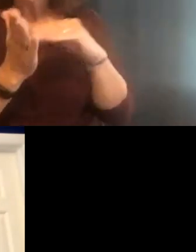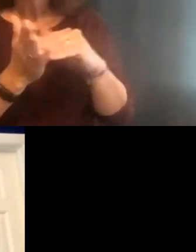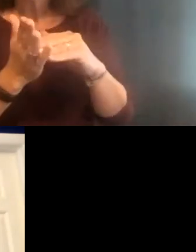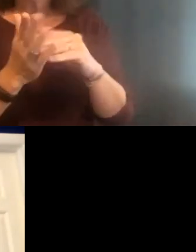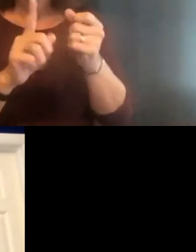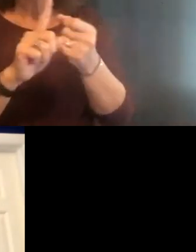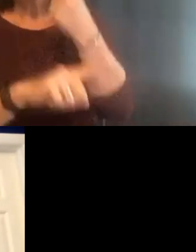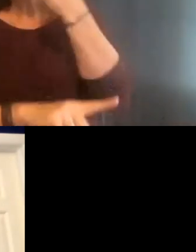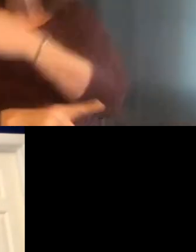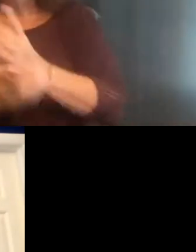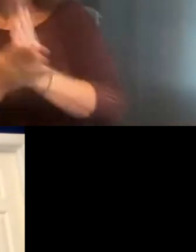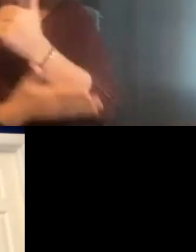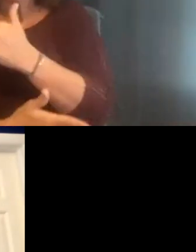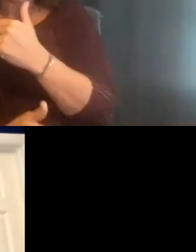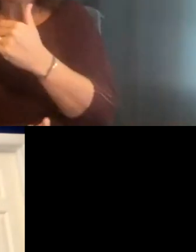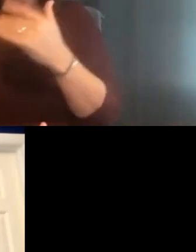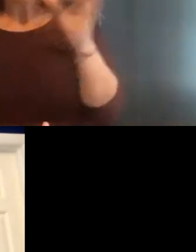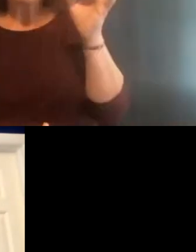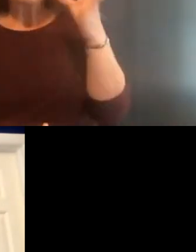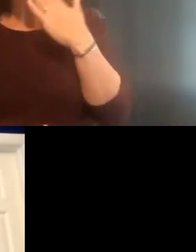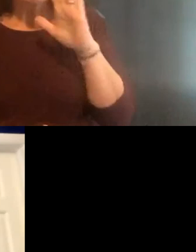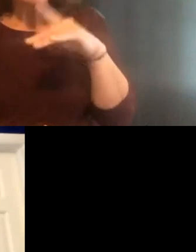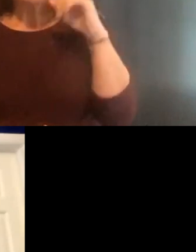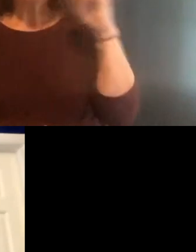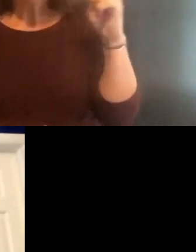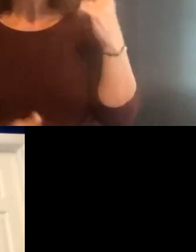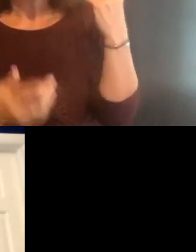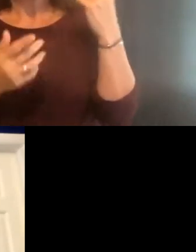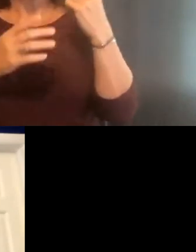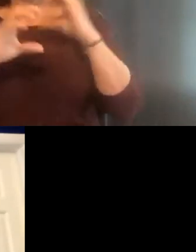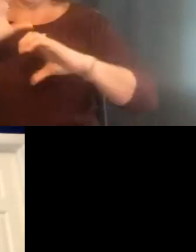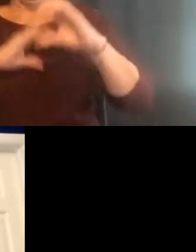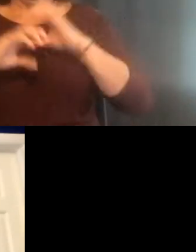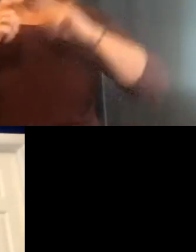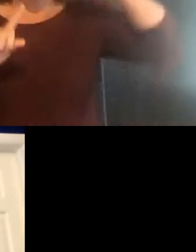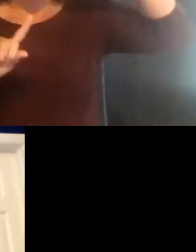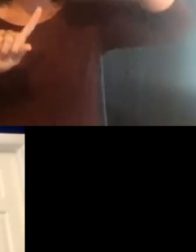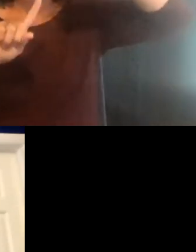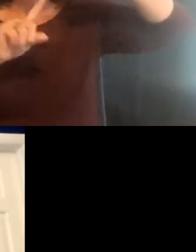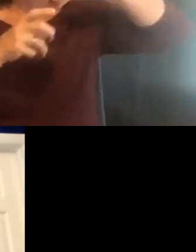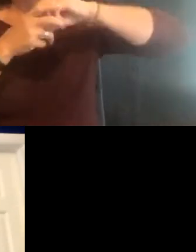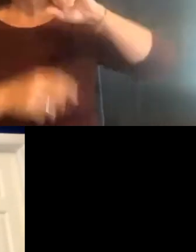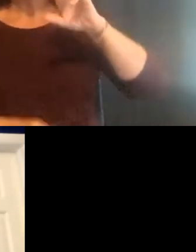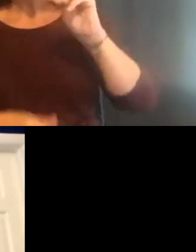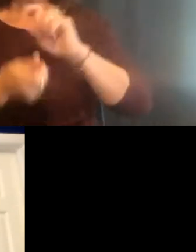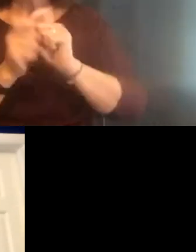bad dreams. So there's some change that's occurring in their REM sleep circuitry. Yeah.